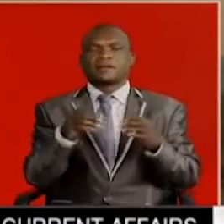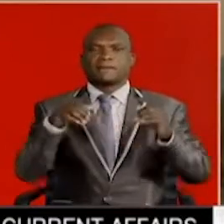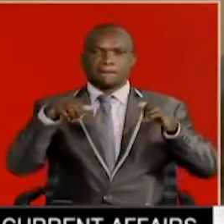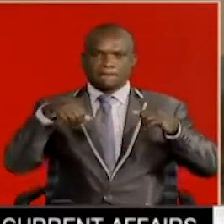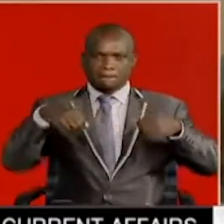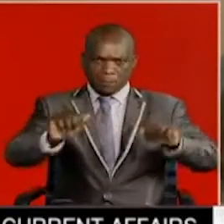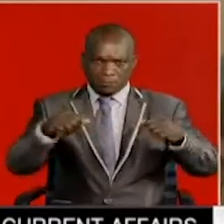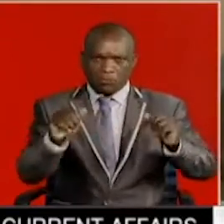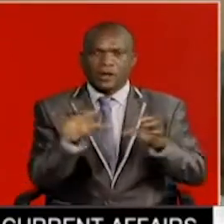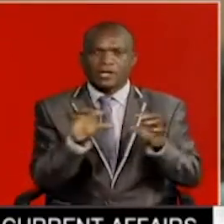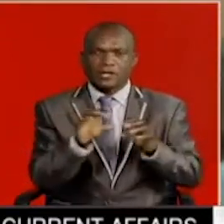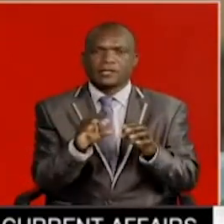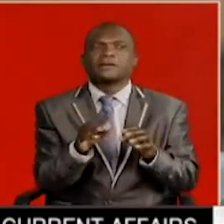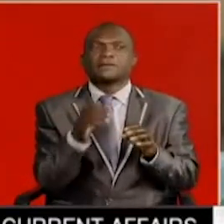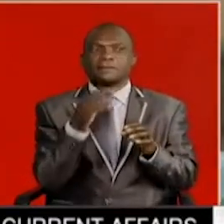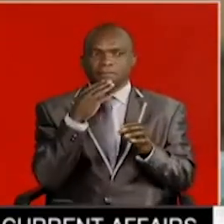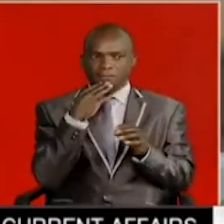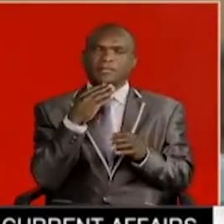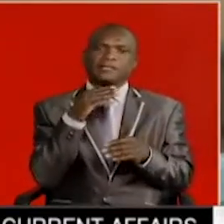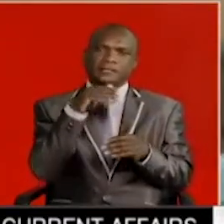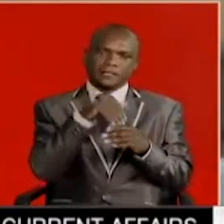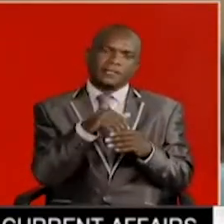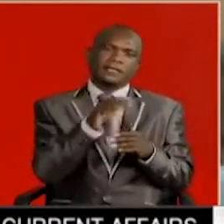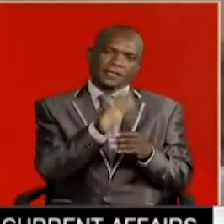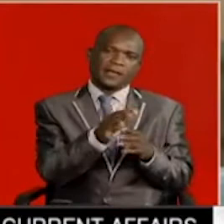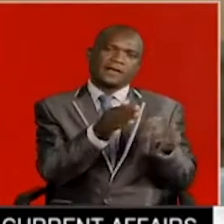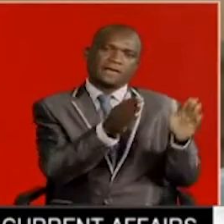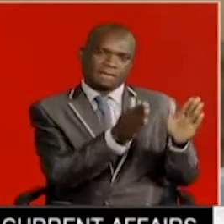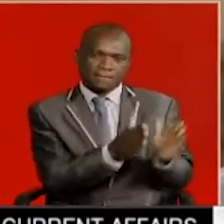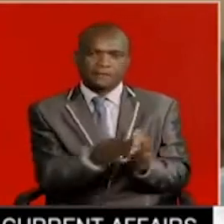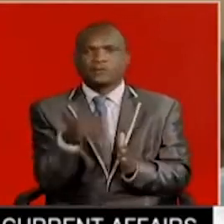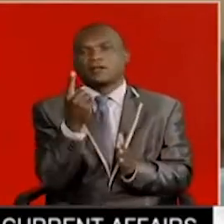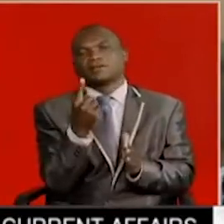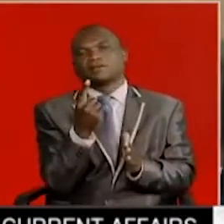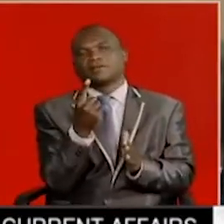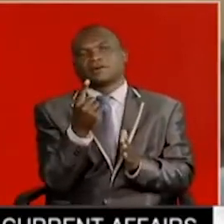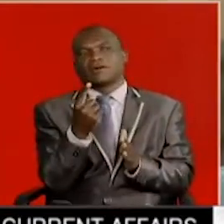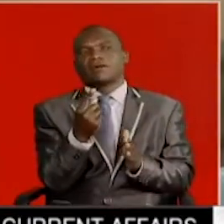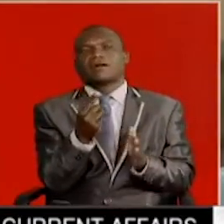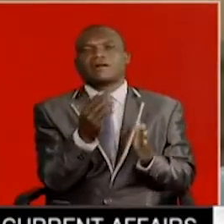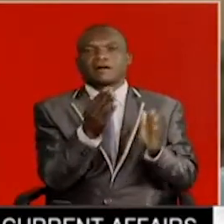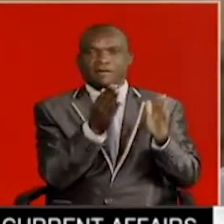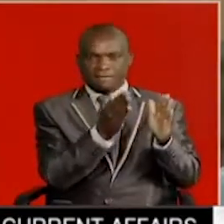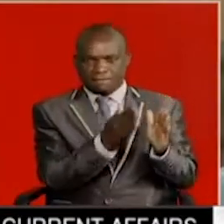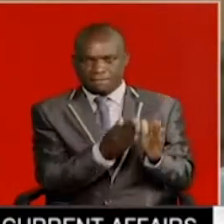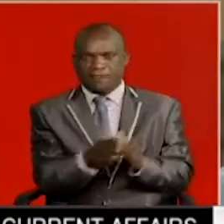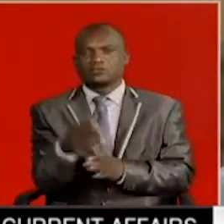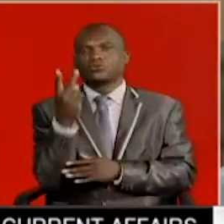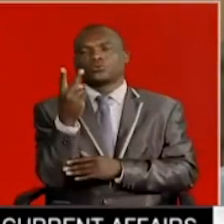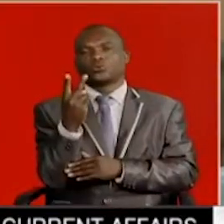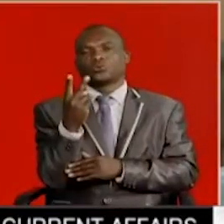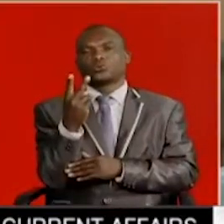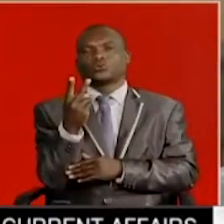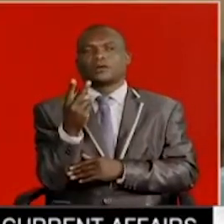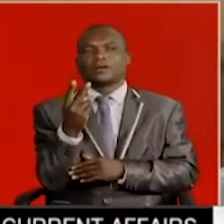These are there, in the stage one. Stage two, we are looking